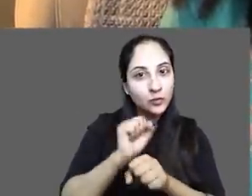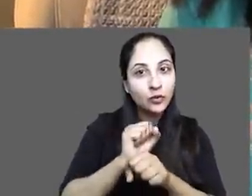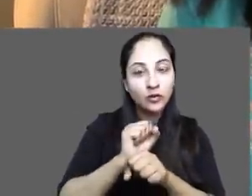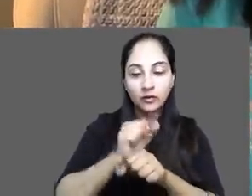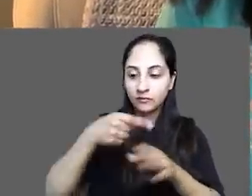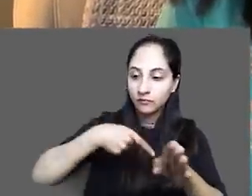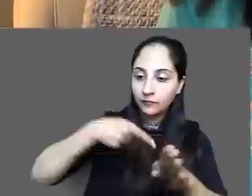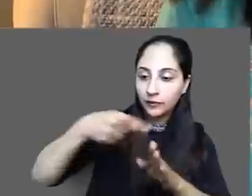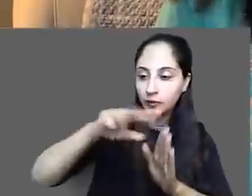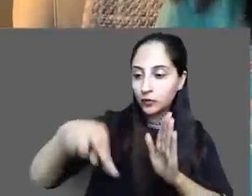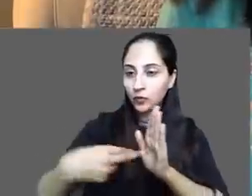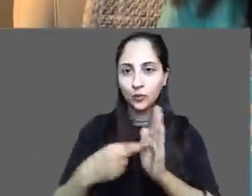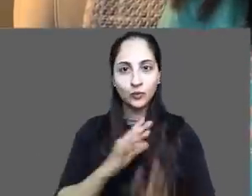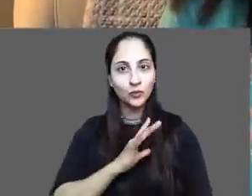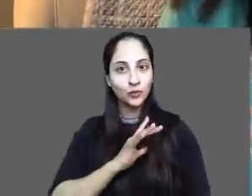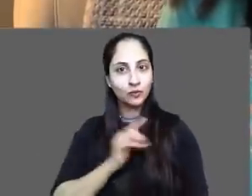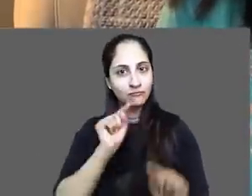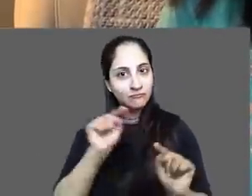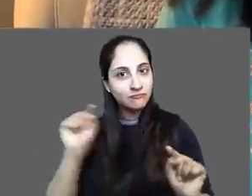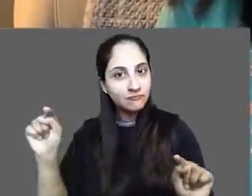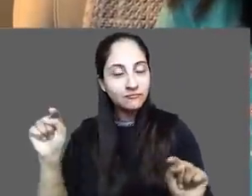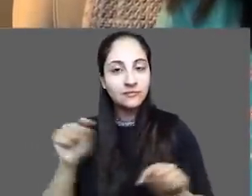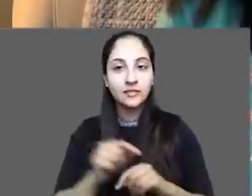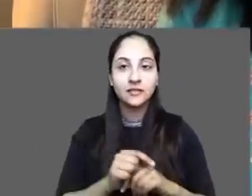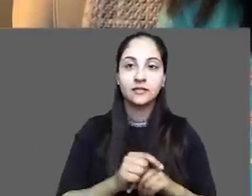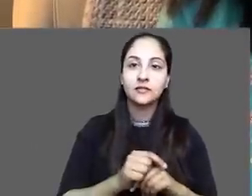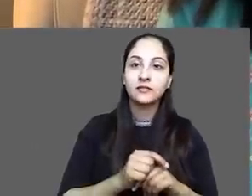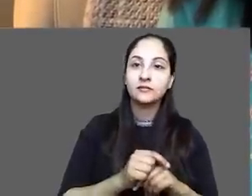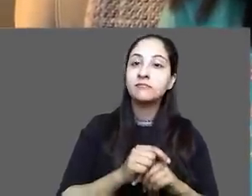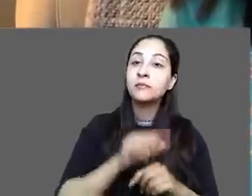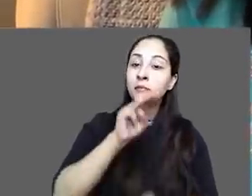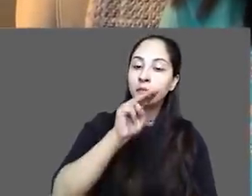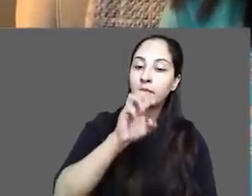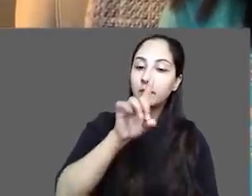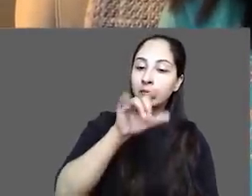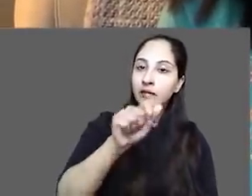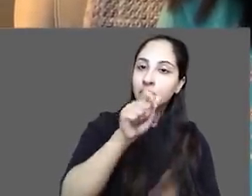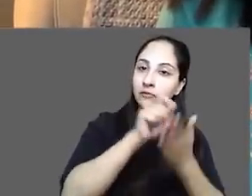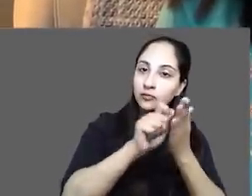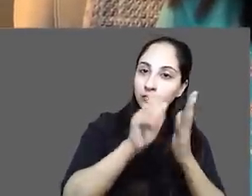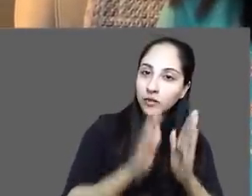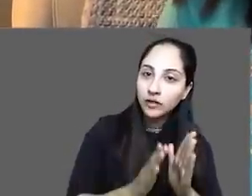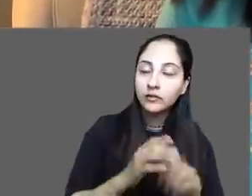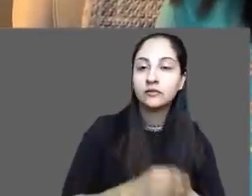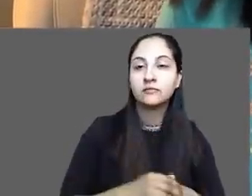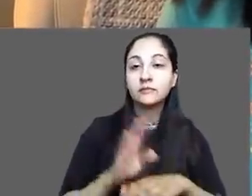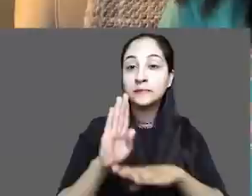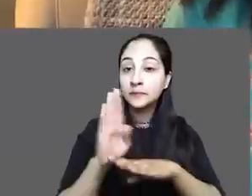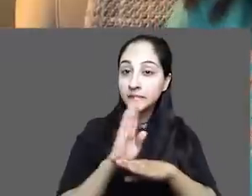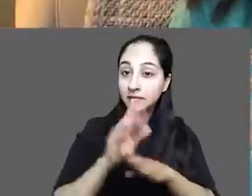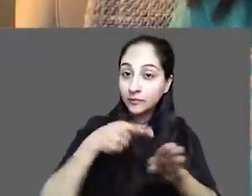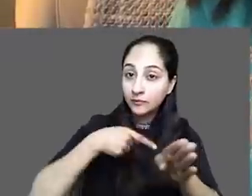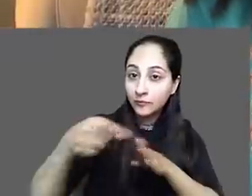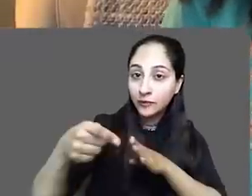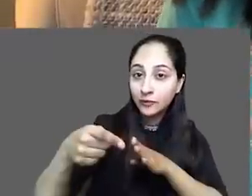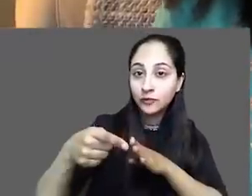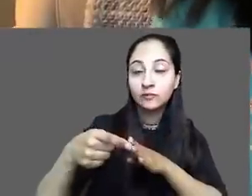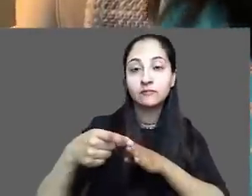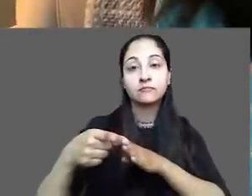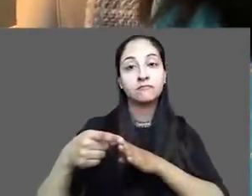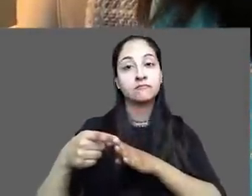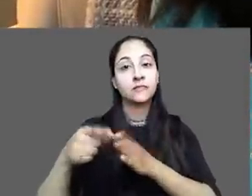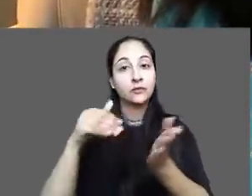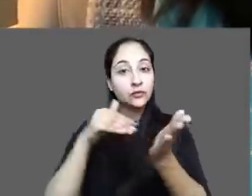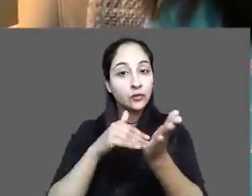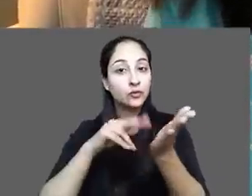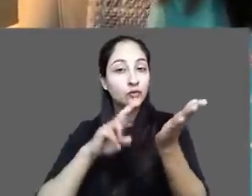recognizing all of the murids, our brothers and sisters that play amazing roles in society. Right from journalists to